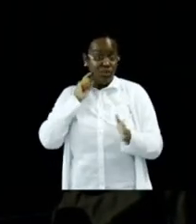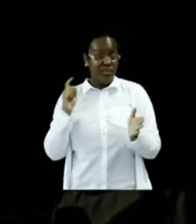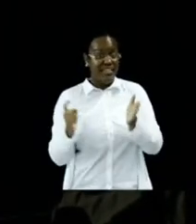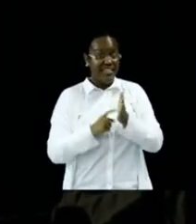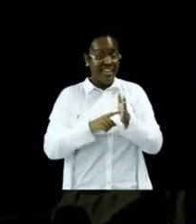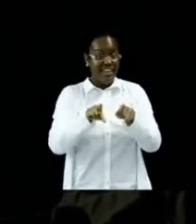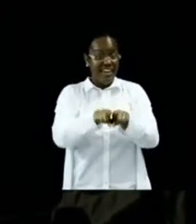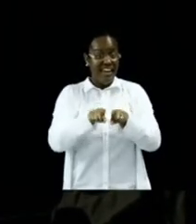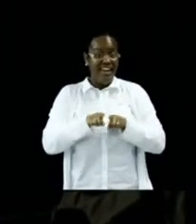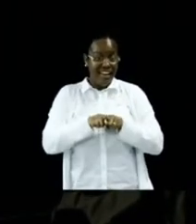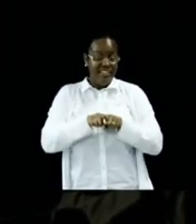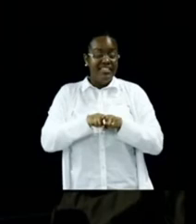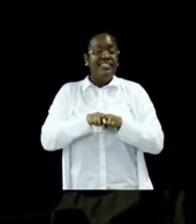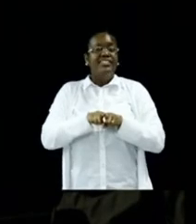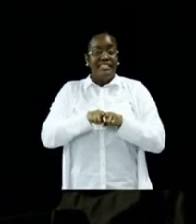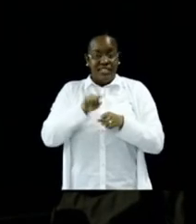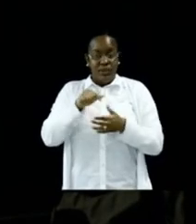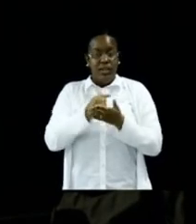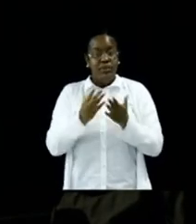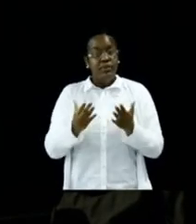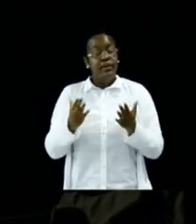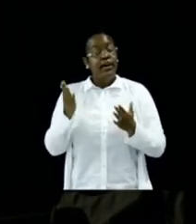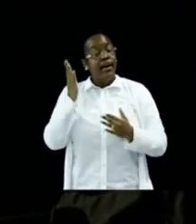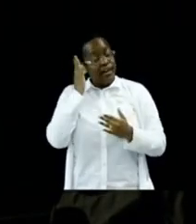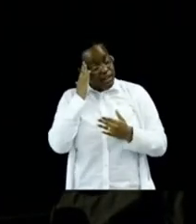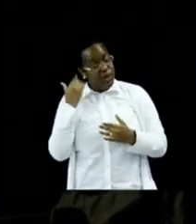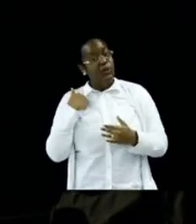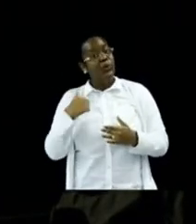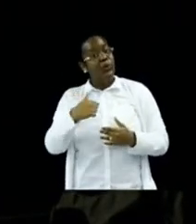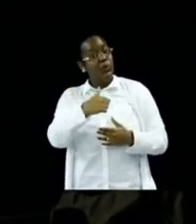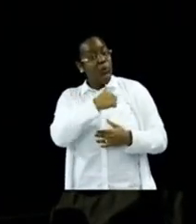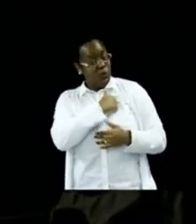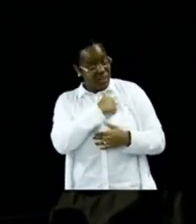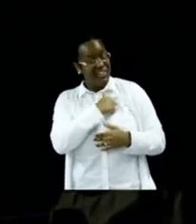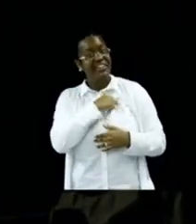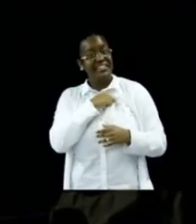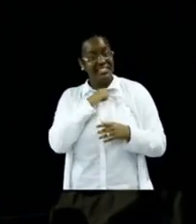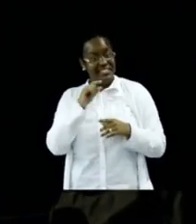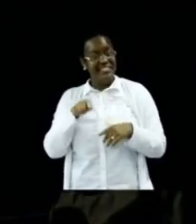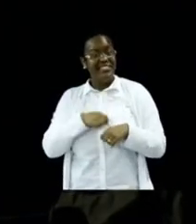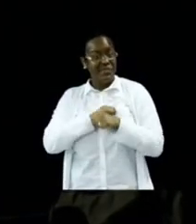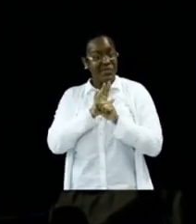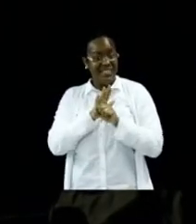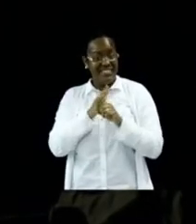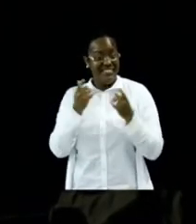graduates. Even though we're in the pandemic, we're doing it a little different this year.